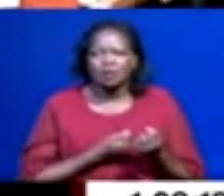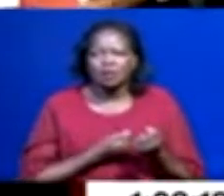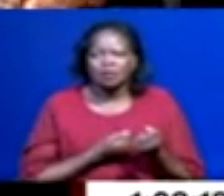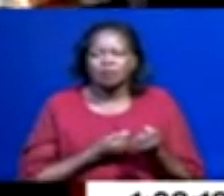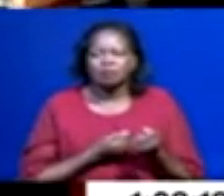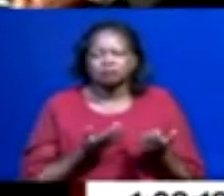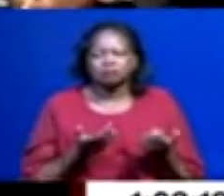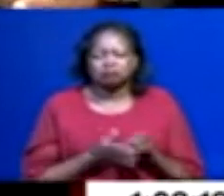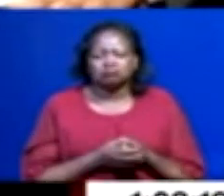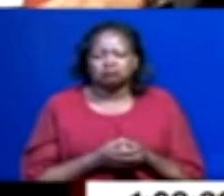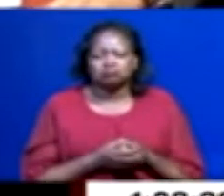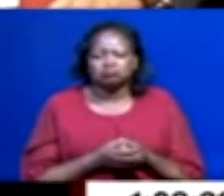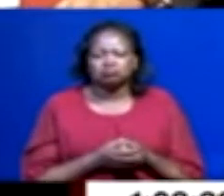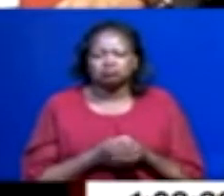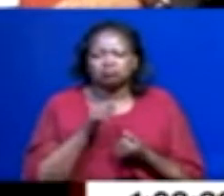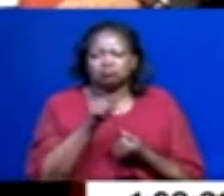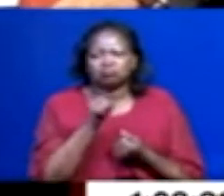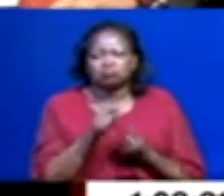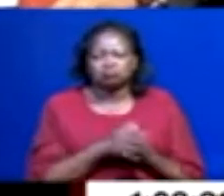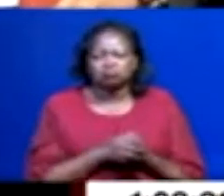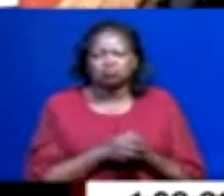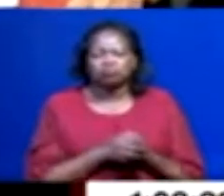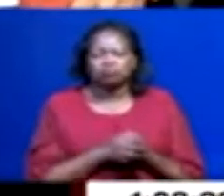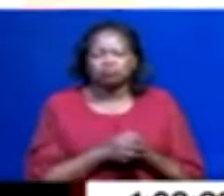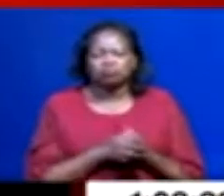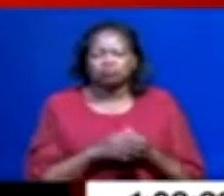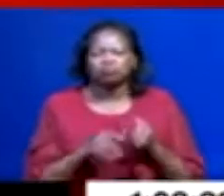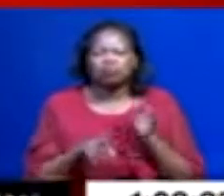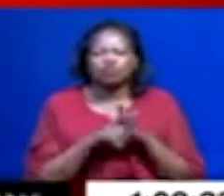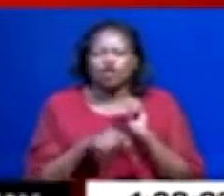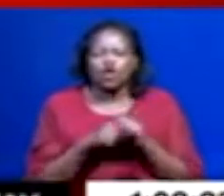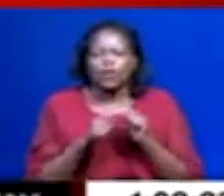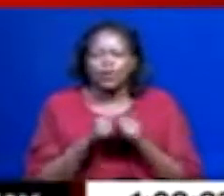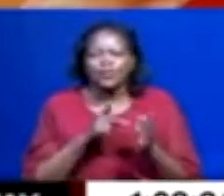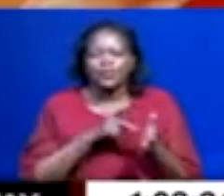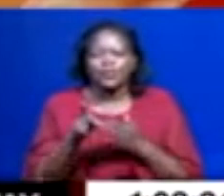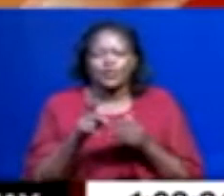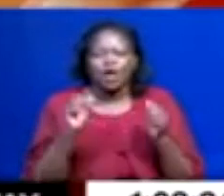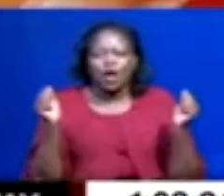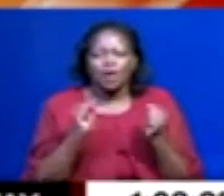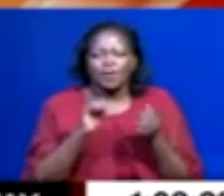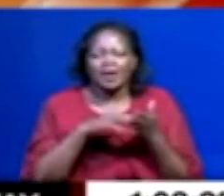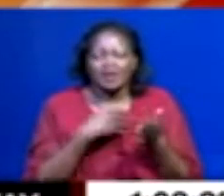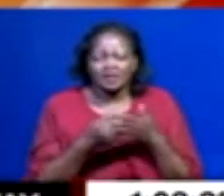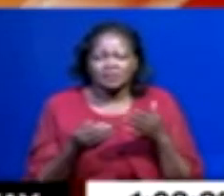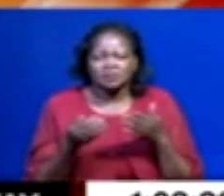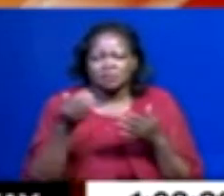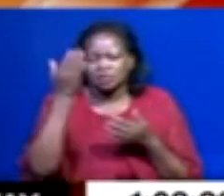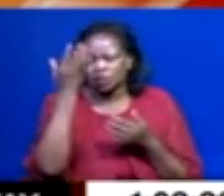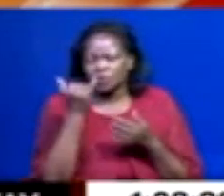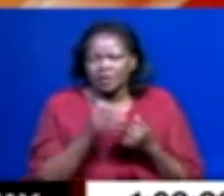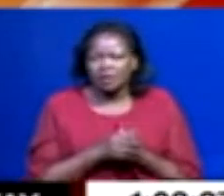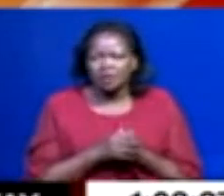on her role in the alleged irregular procurement of malaria nets by